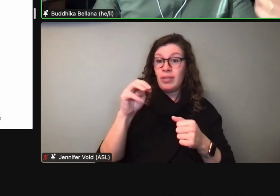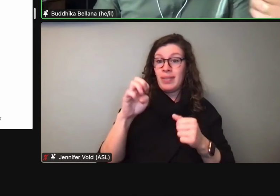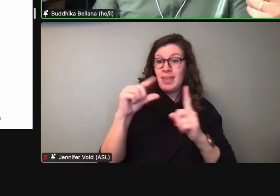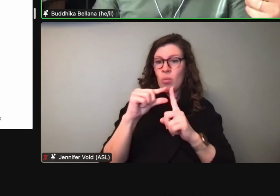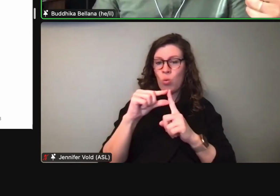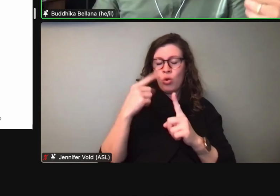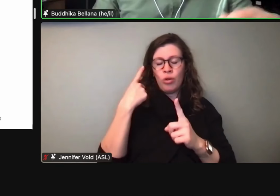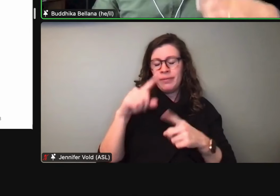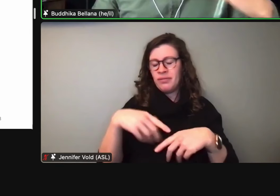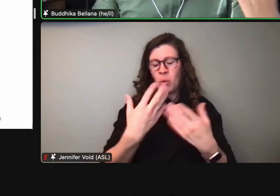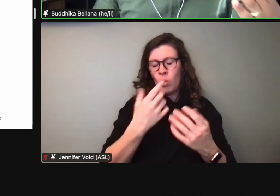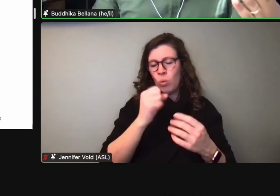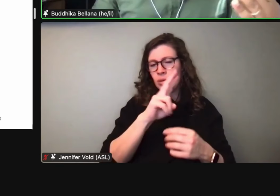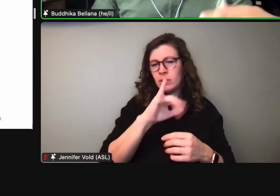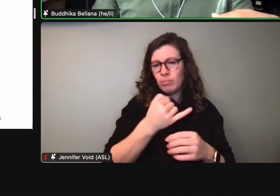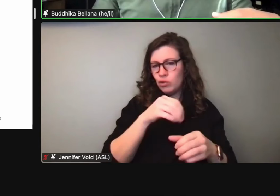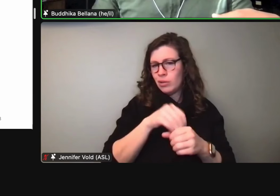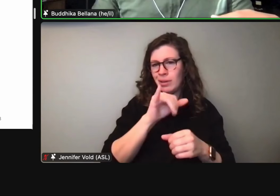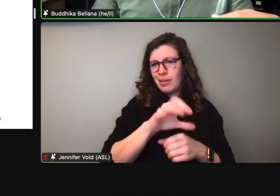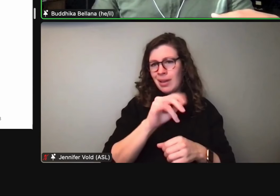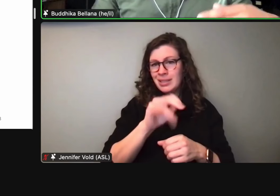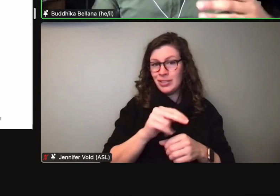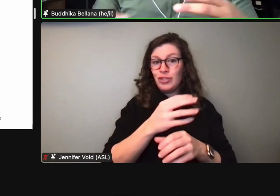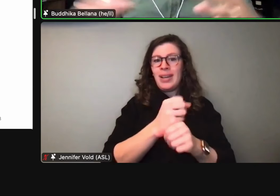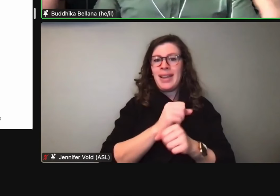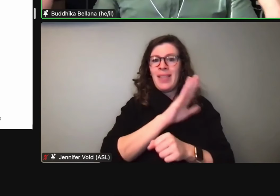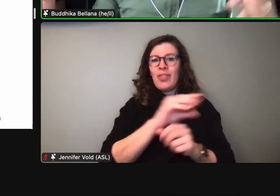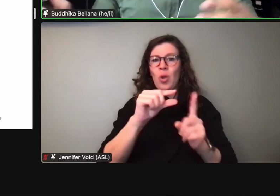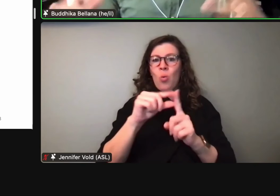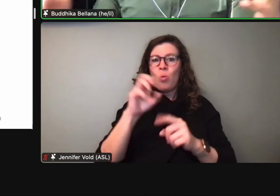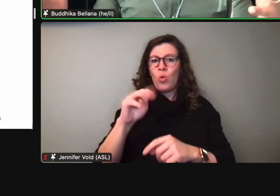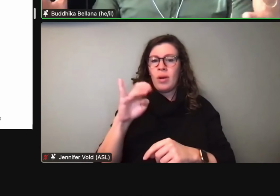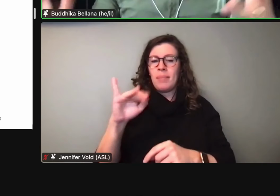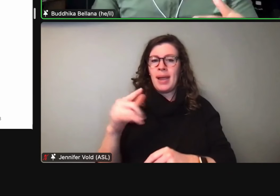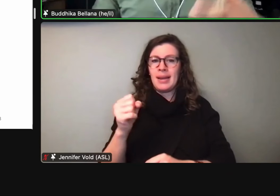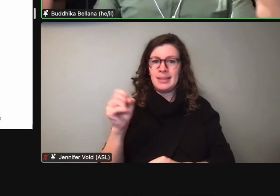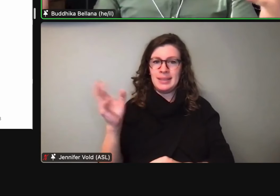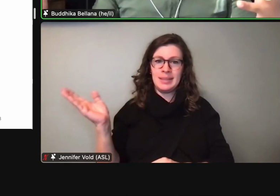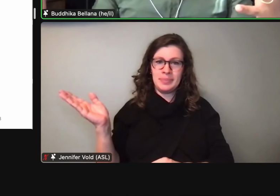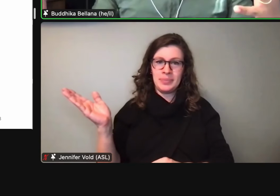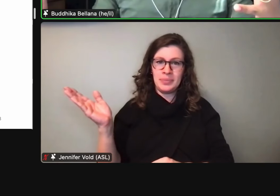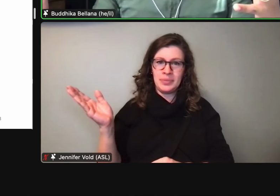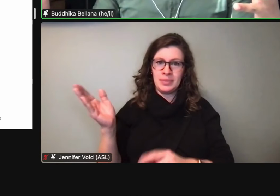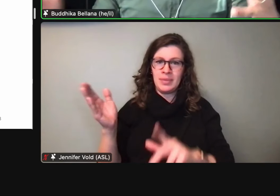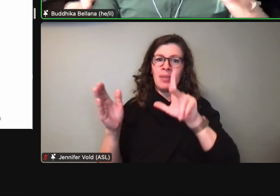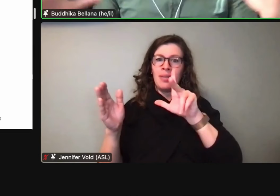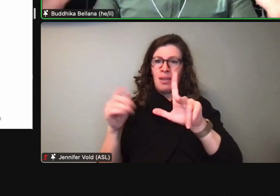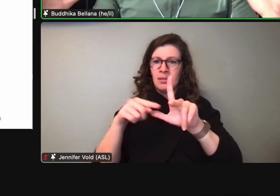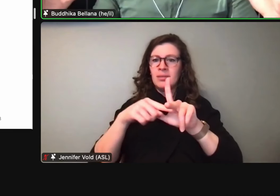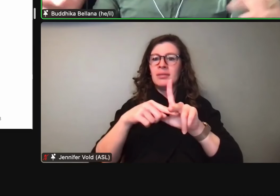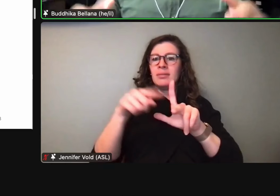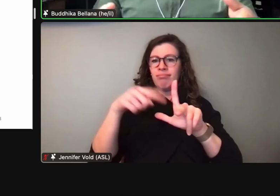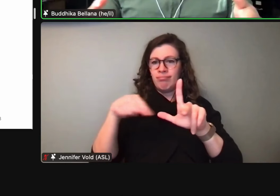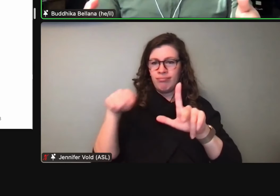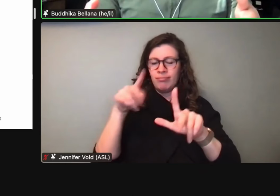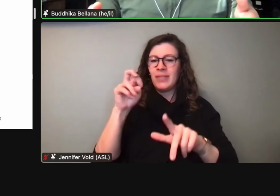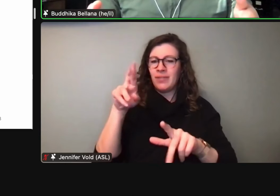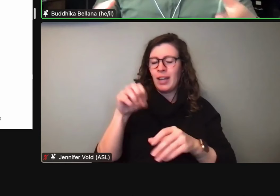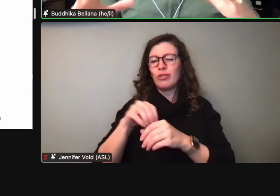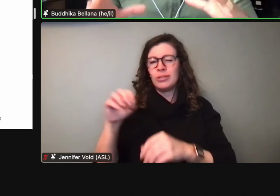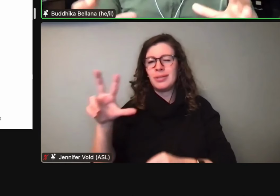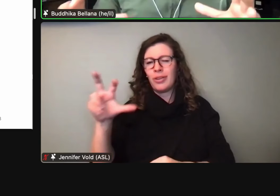in a given condition and get their word embeddings, which would be vectors in a 300-dimensional space, but in